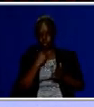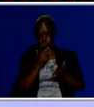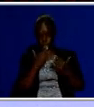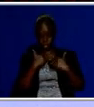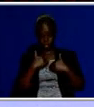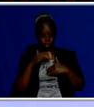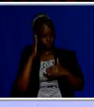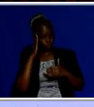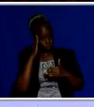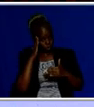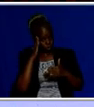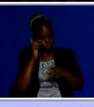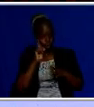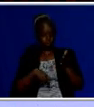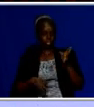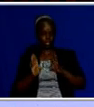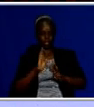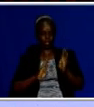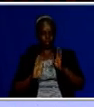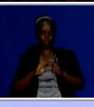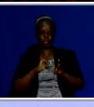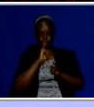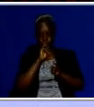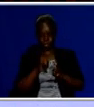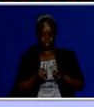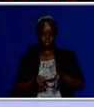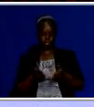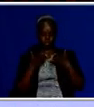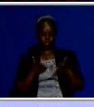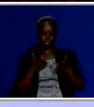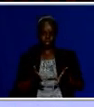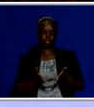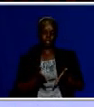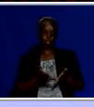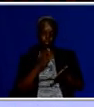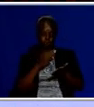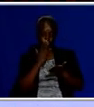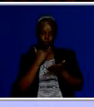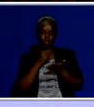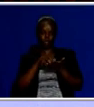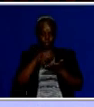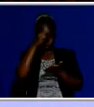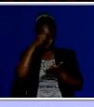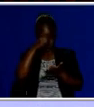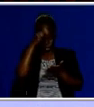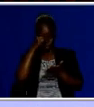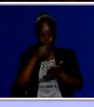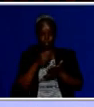known what a habit is. Today, we want to look at the